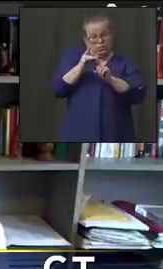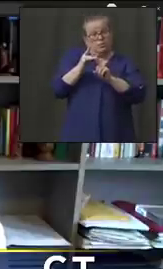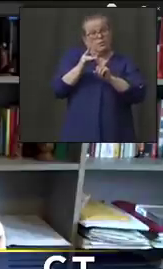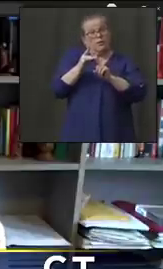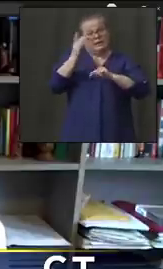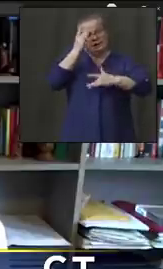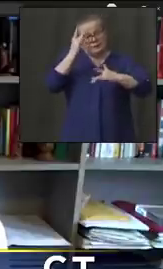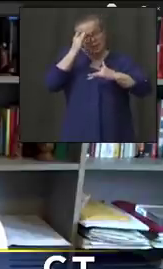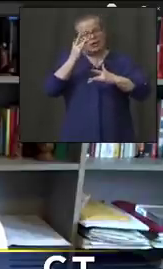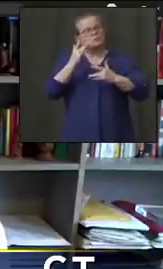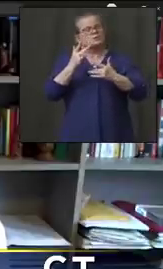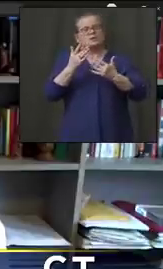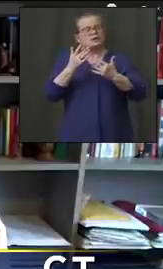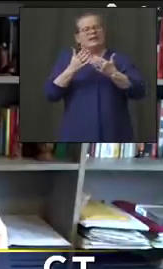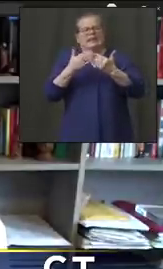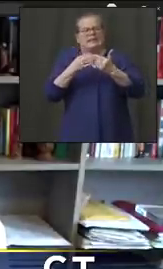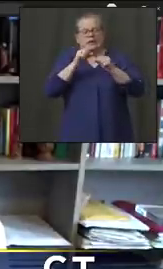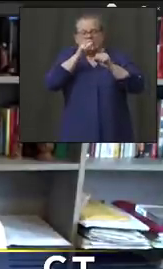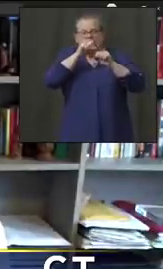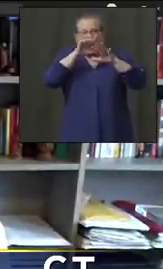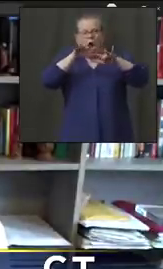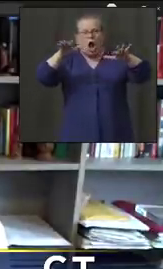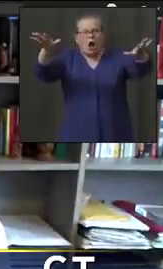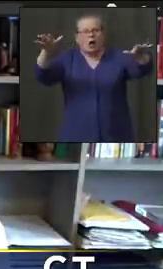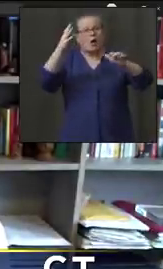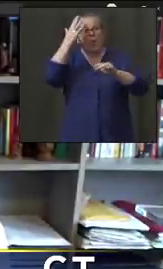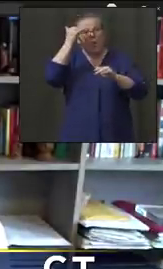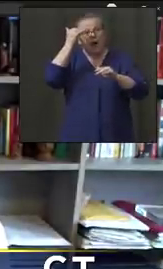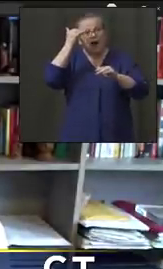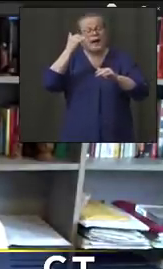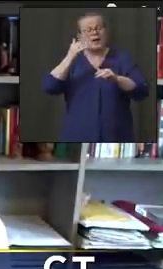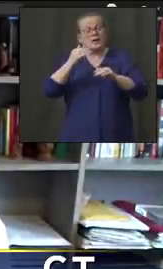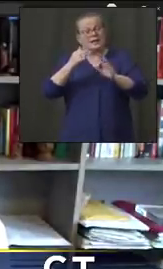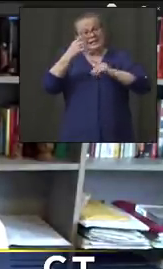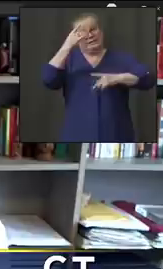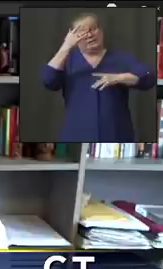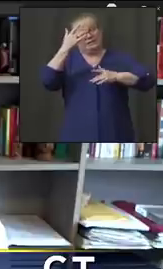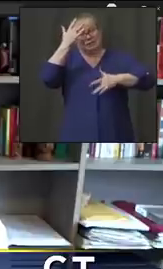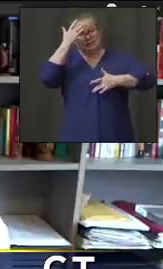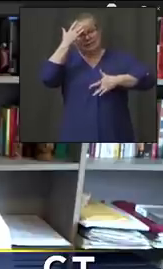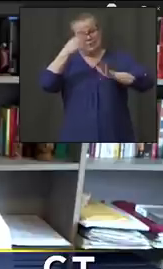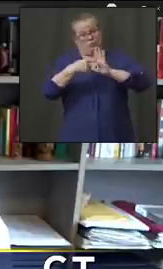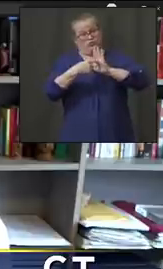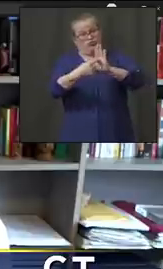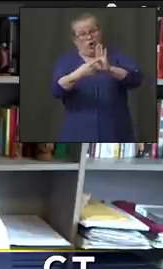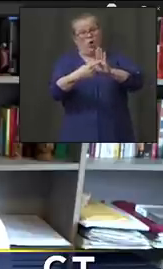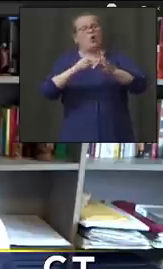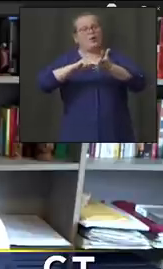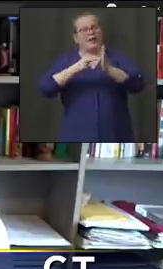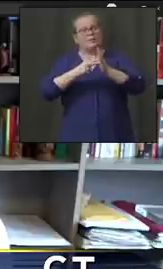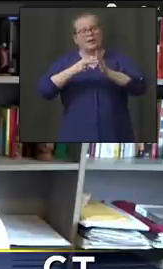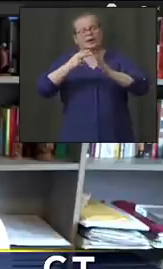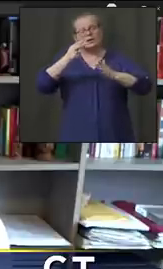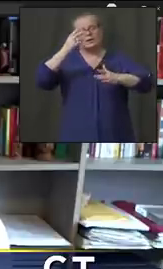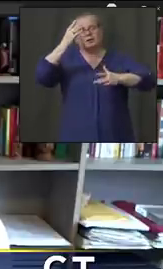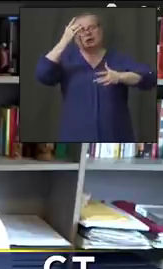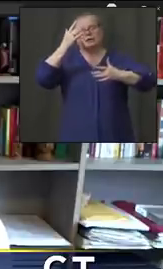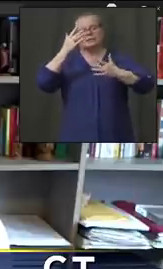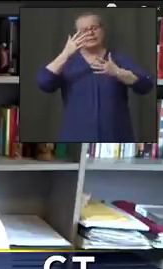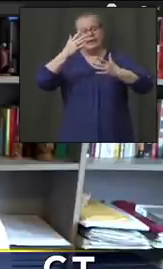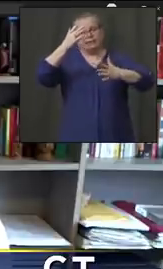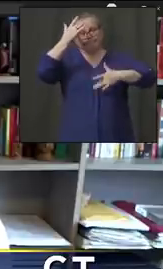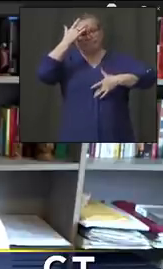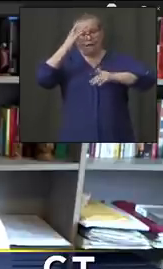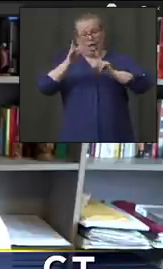virus they have, in their upper respiratory tracts is higher. So that's the first priority, and that's also the reason they're